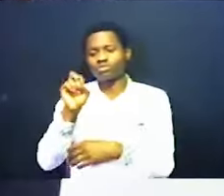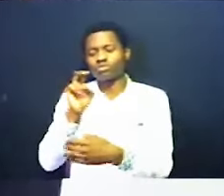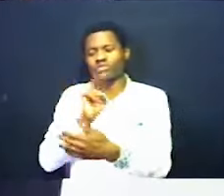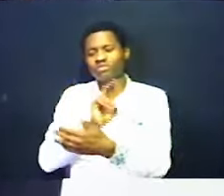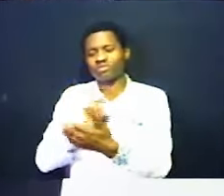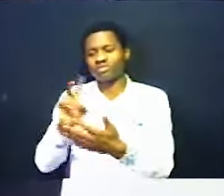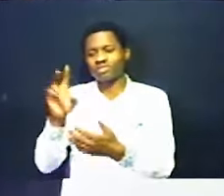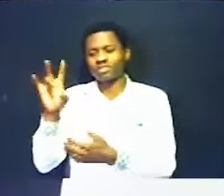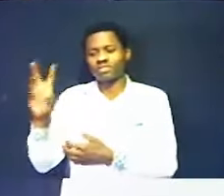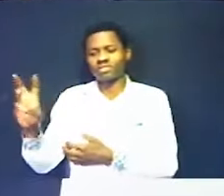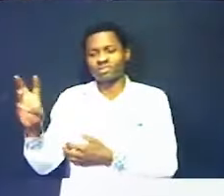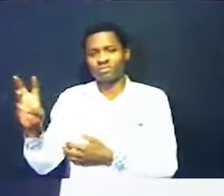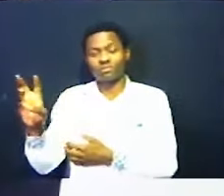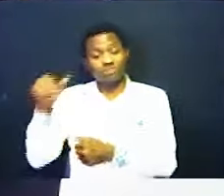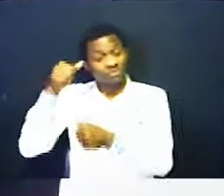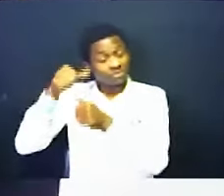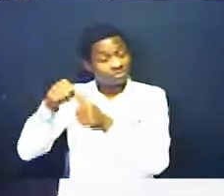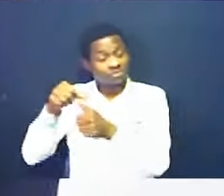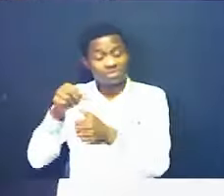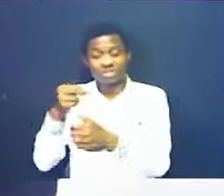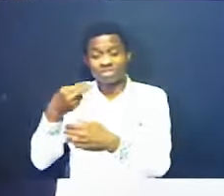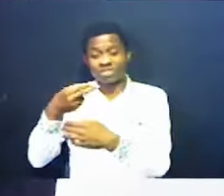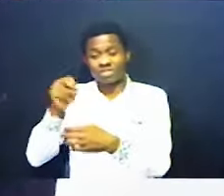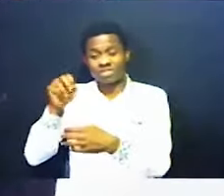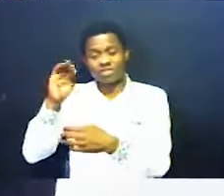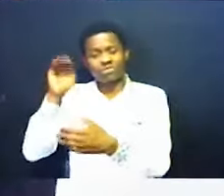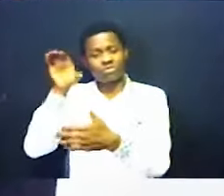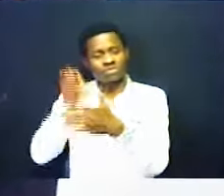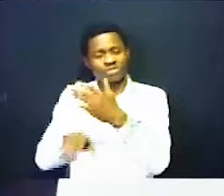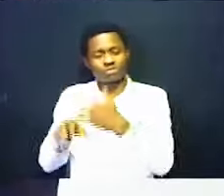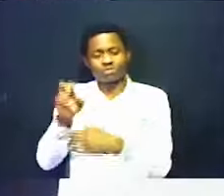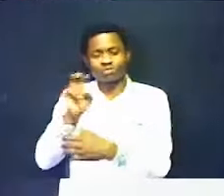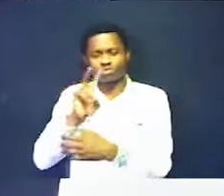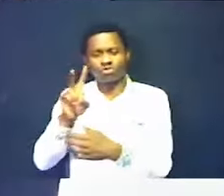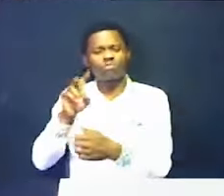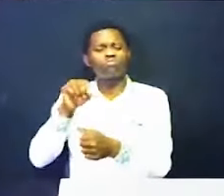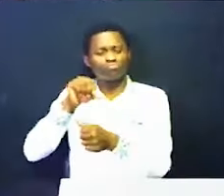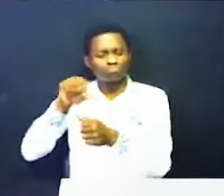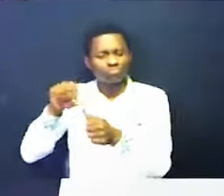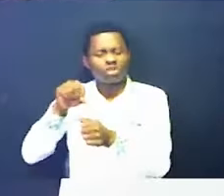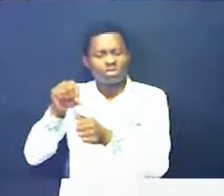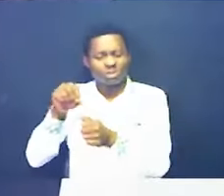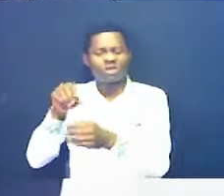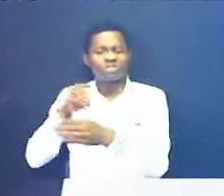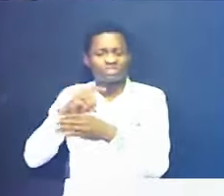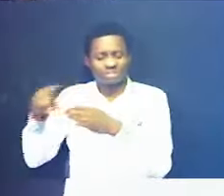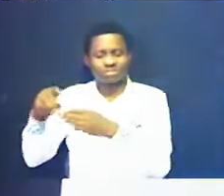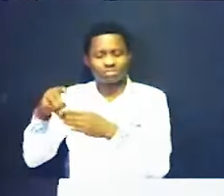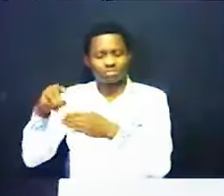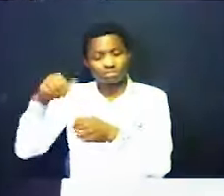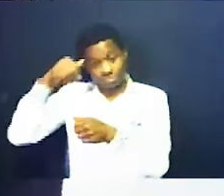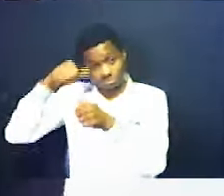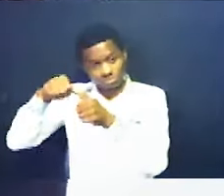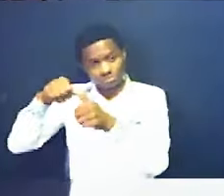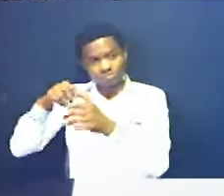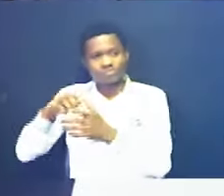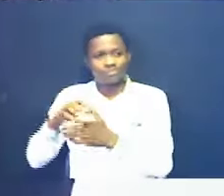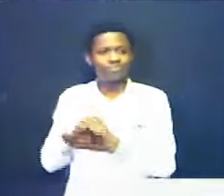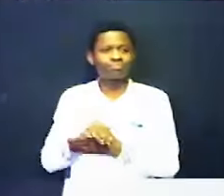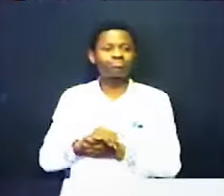Hebrews 12 verse 6. Remember that the whole of chapter 12 to a point is talking about discipline. We read from